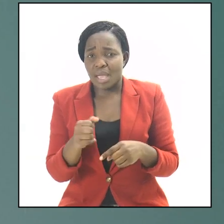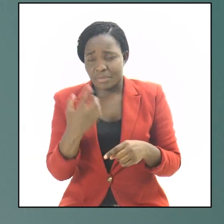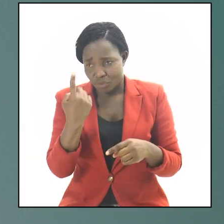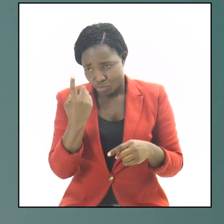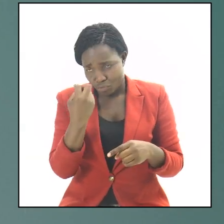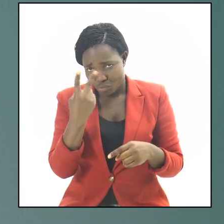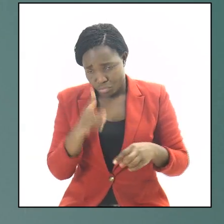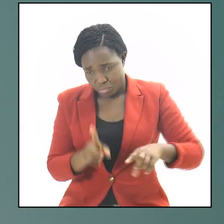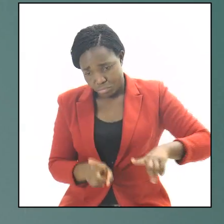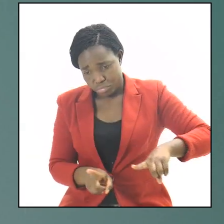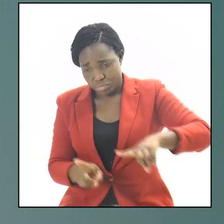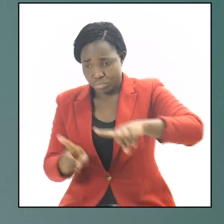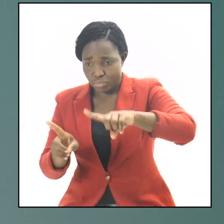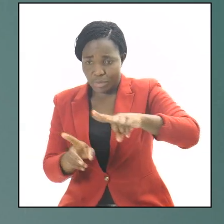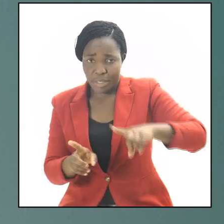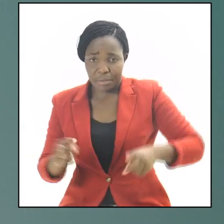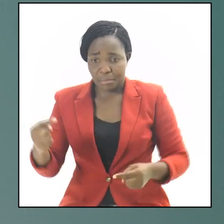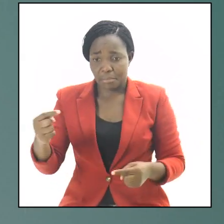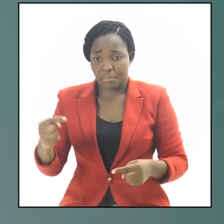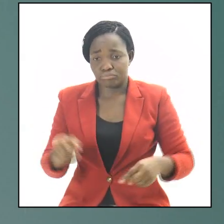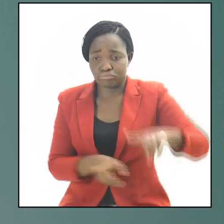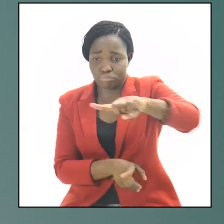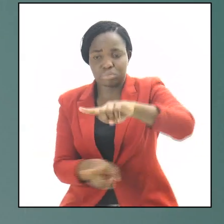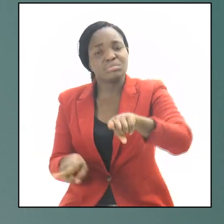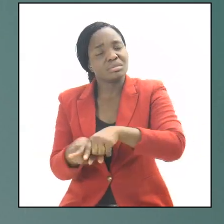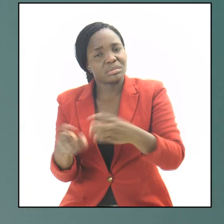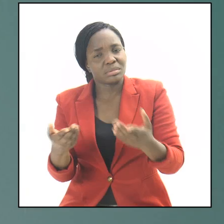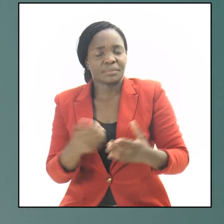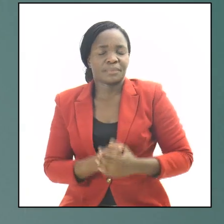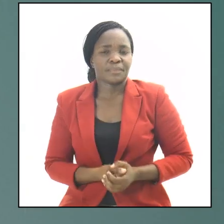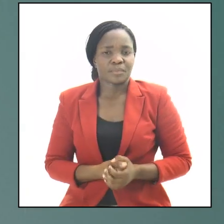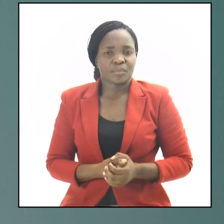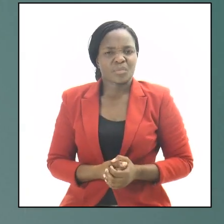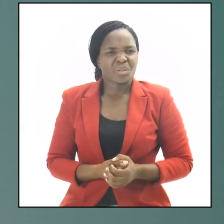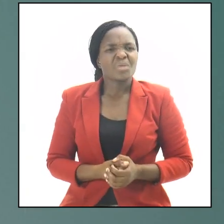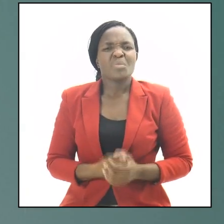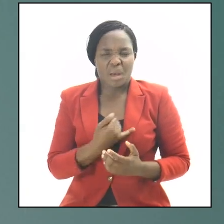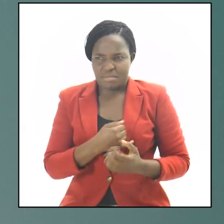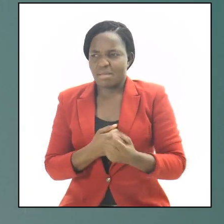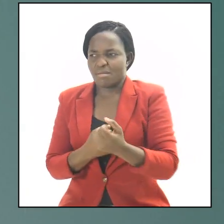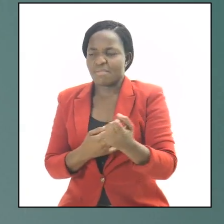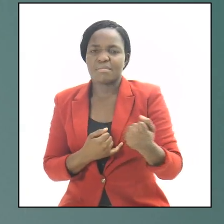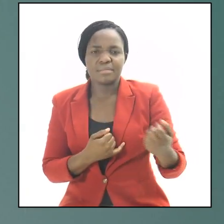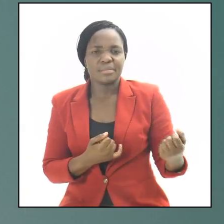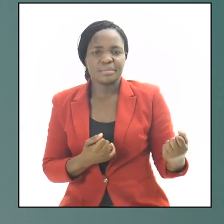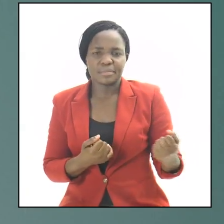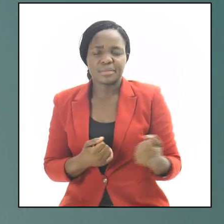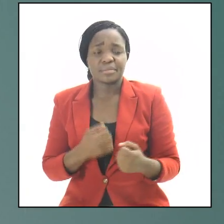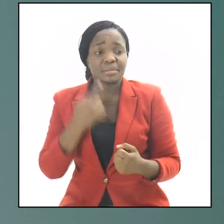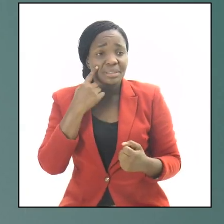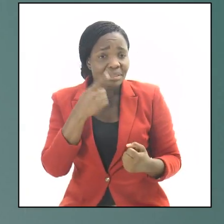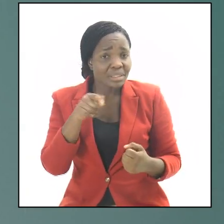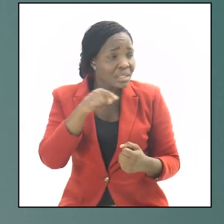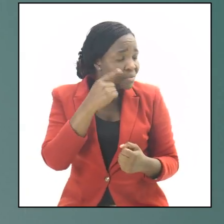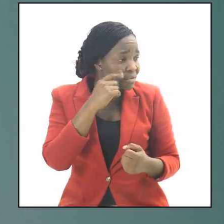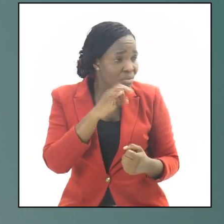parallel sides is a parallelogram. Real-life examples are everywhere. See if you can identify the